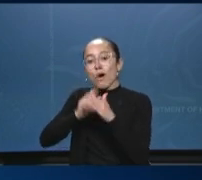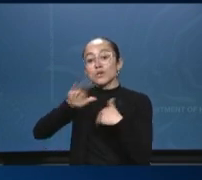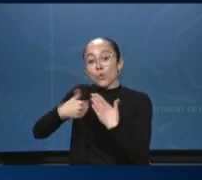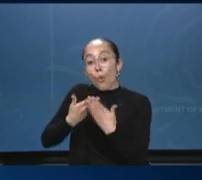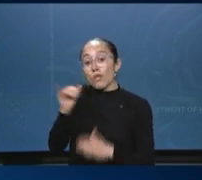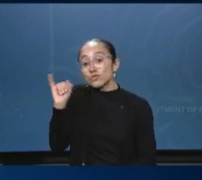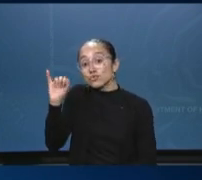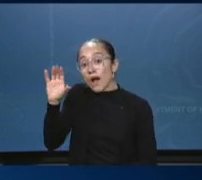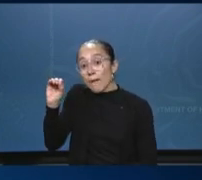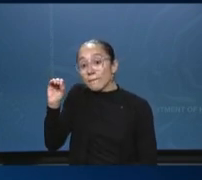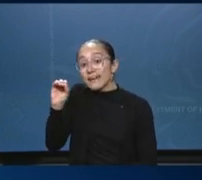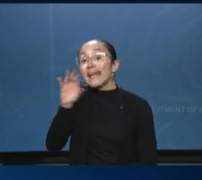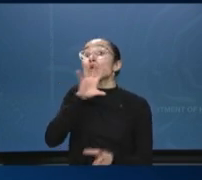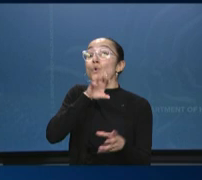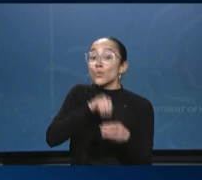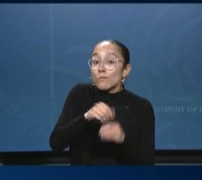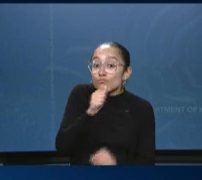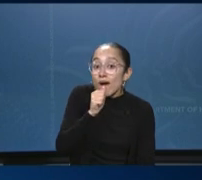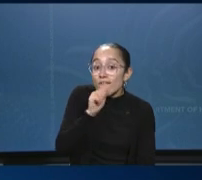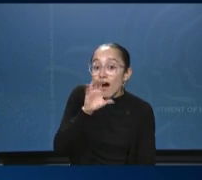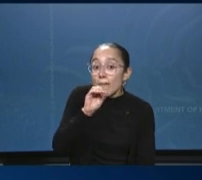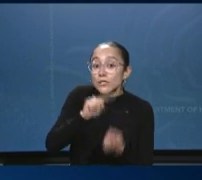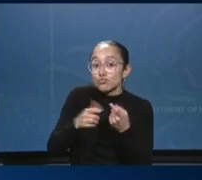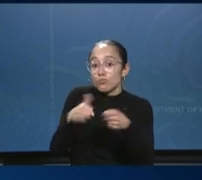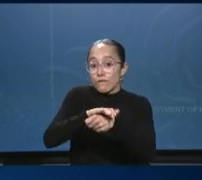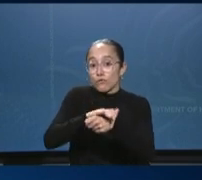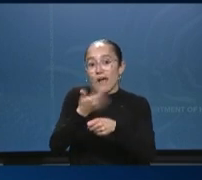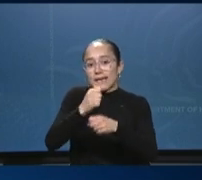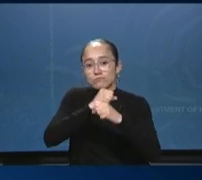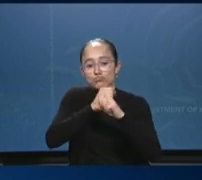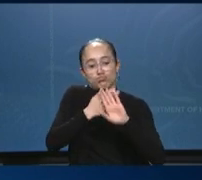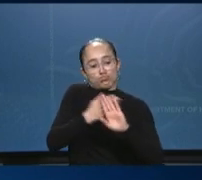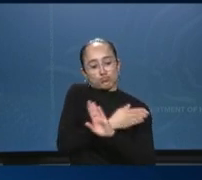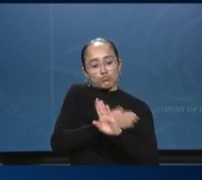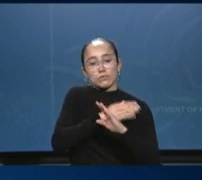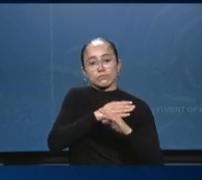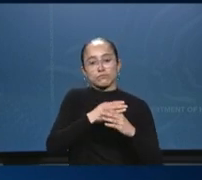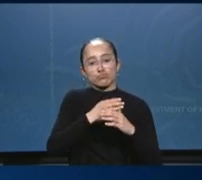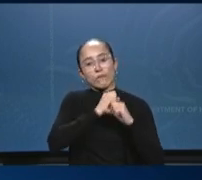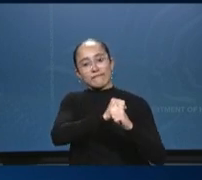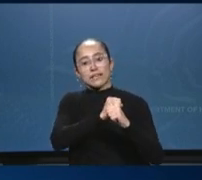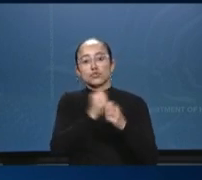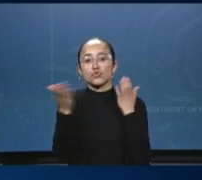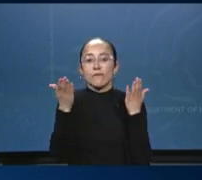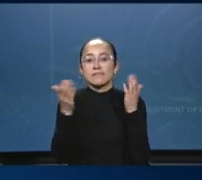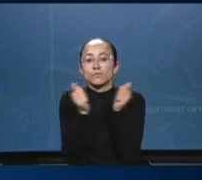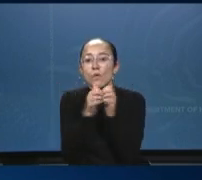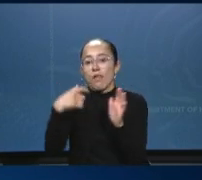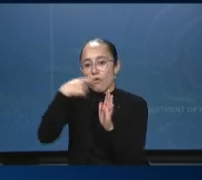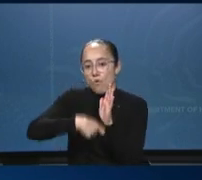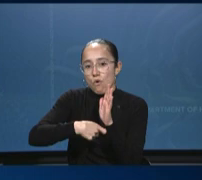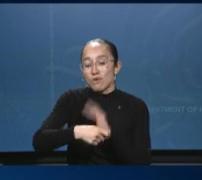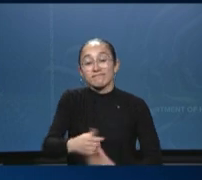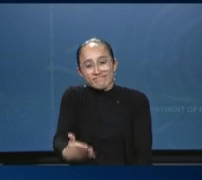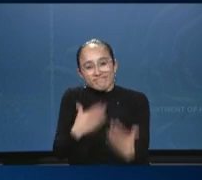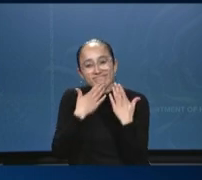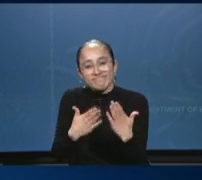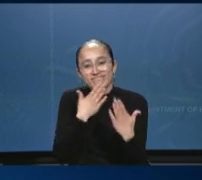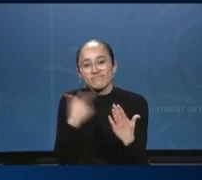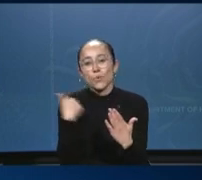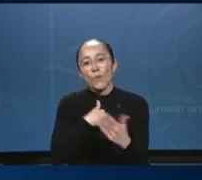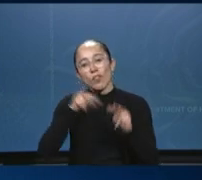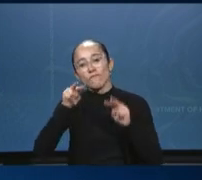insurers, including private insurers, to cover preventive services at no cost. We thank you and look forward